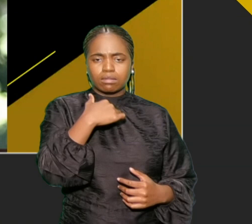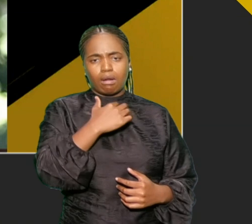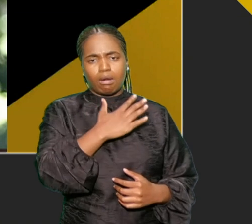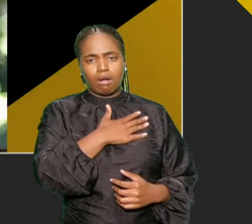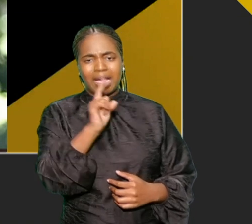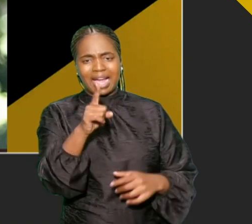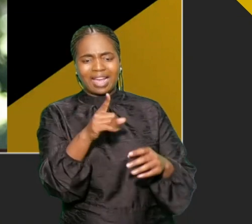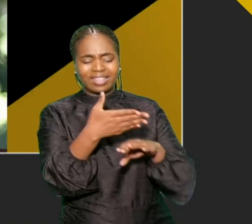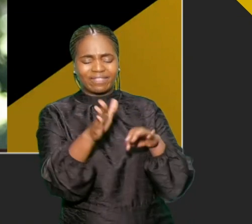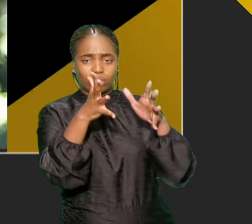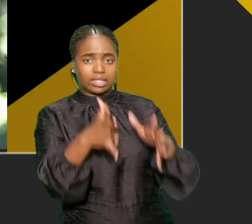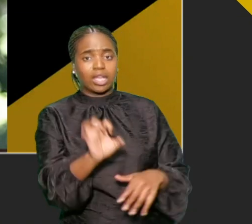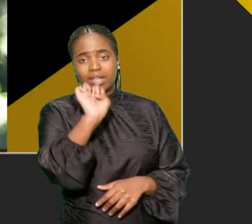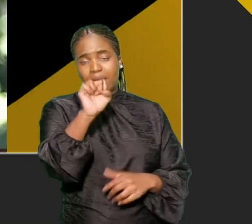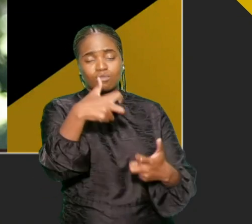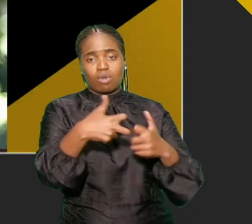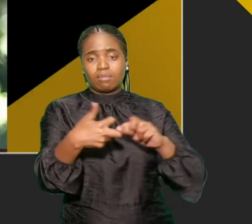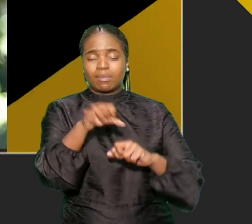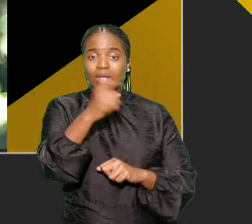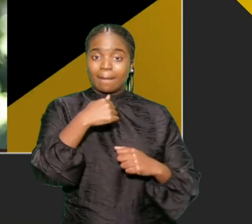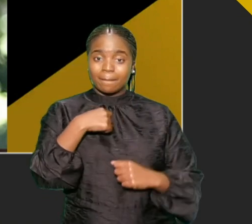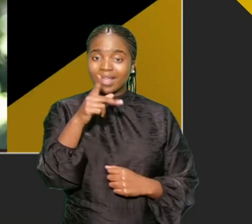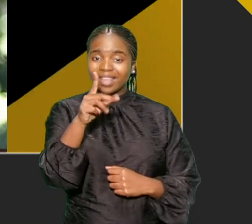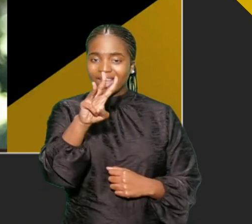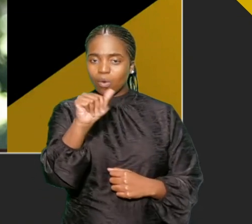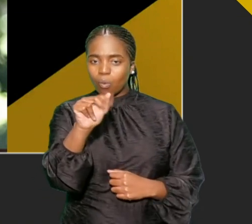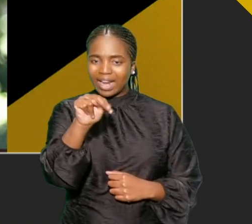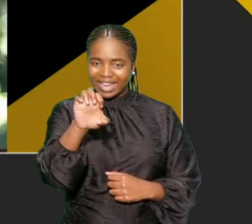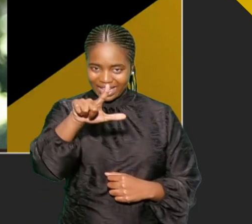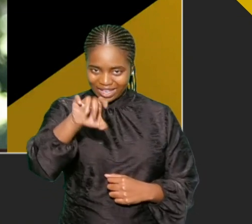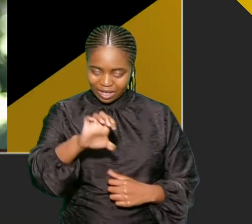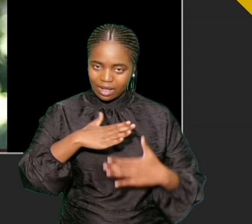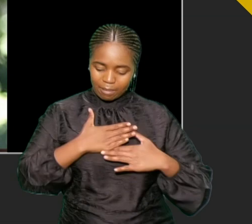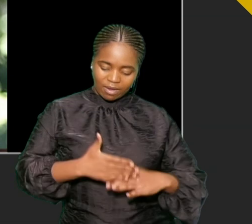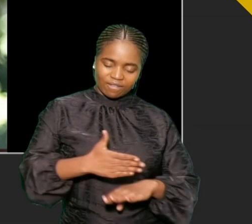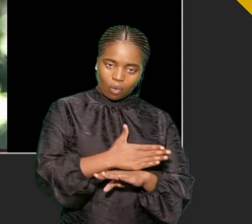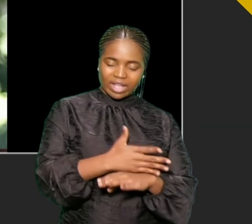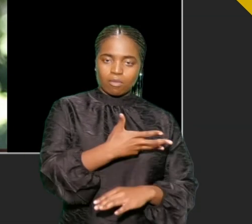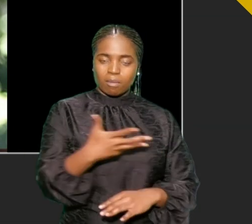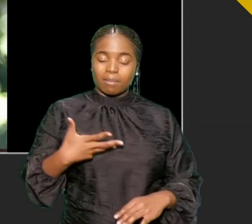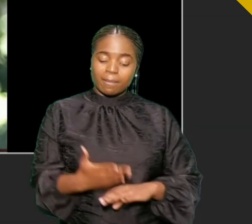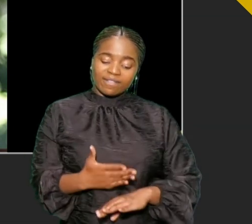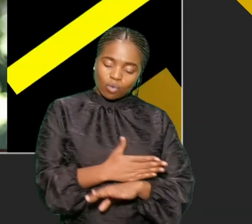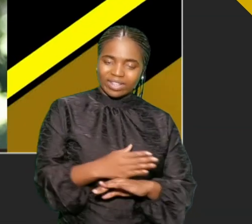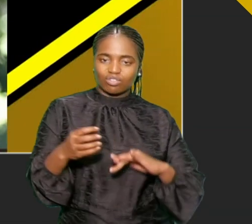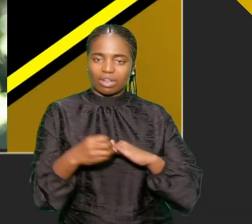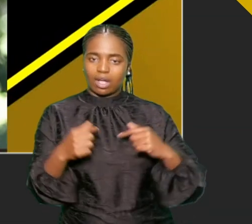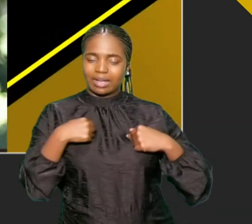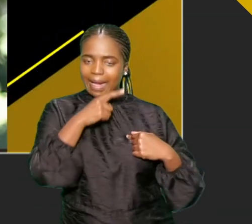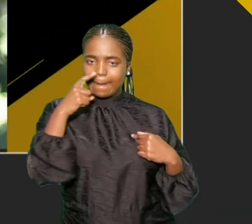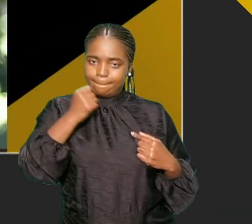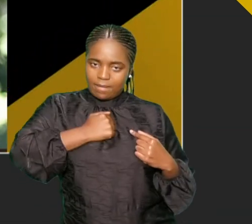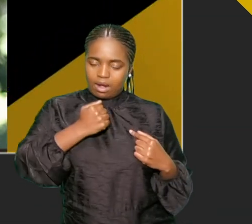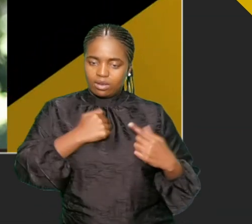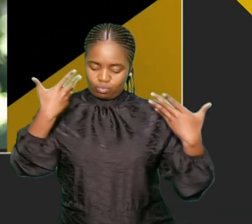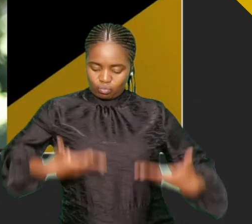me a divorcee, that's your problem. I'm Kwanele. I'm Kwanele before I had a child. I'm Kwanele before I got married. And this is a better